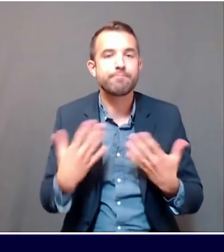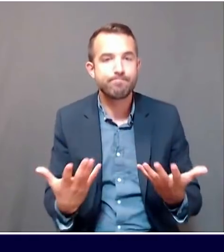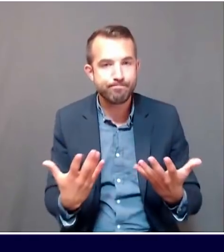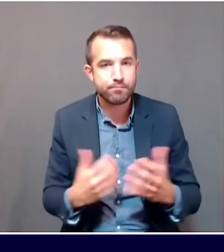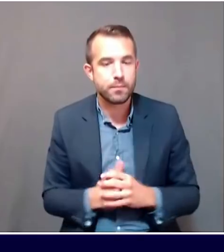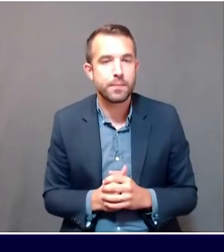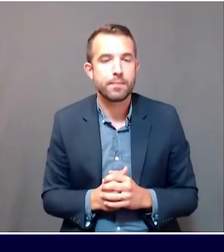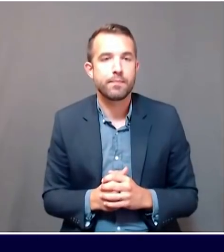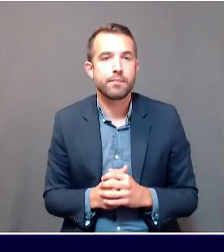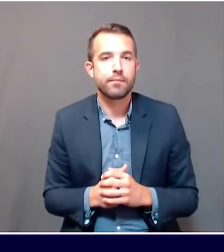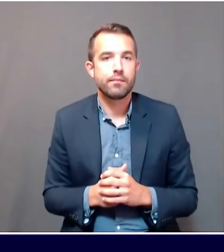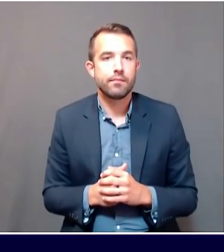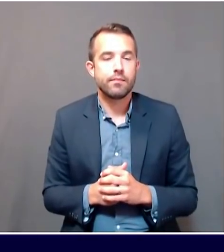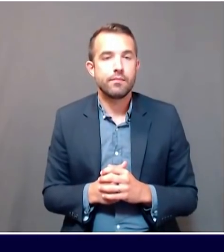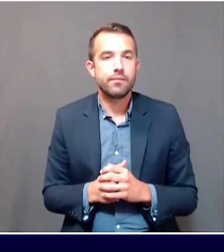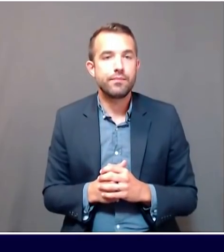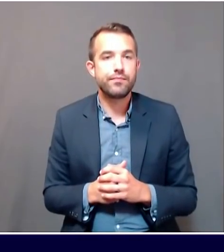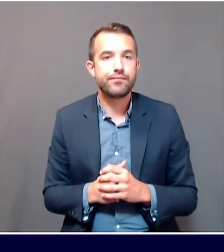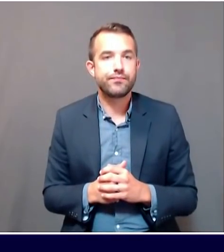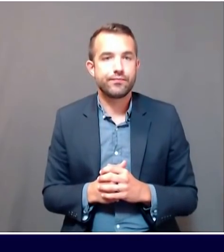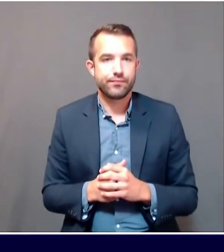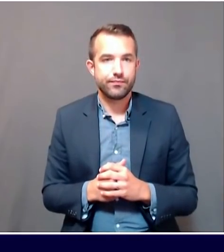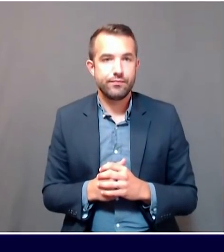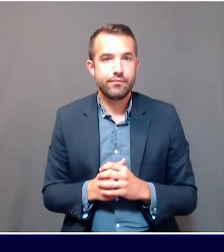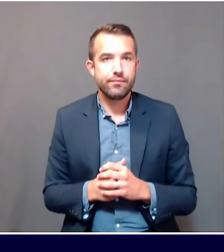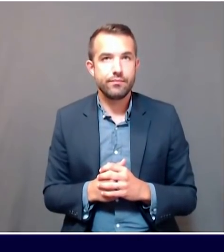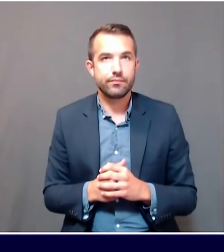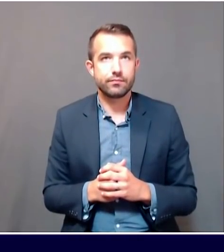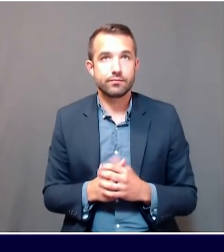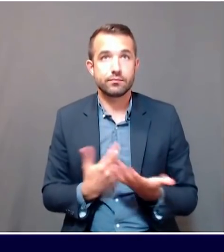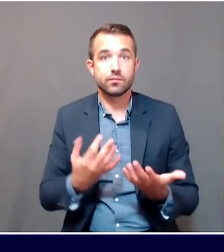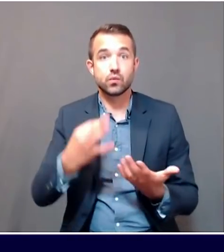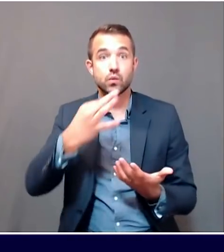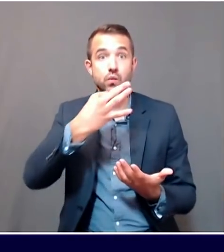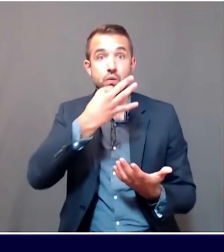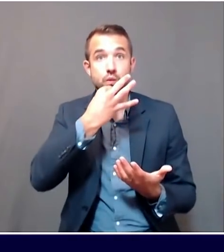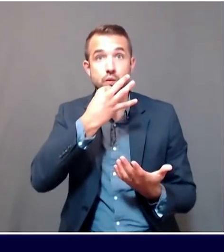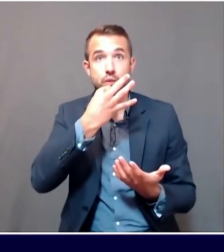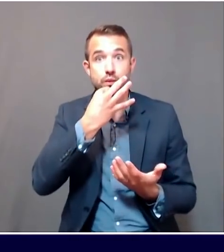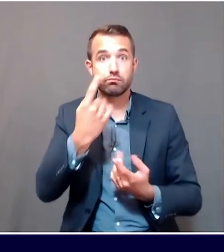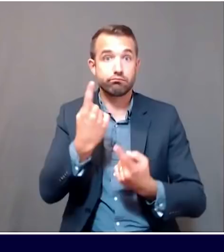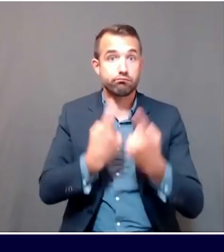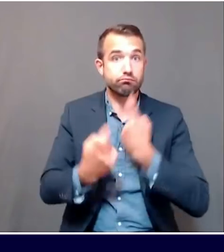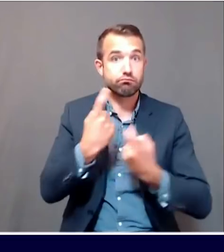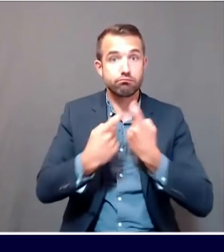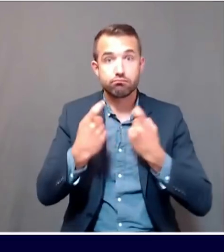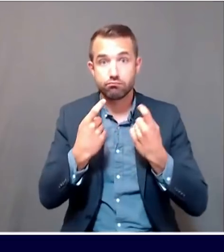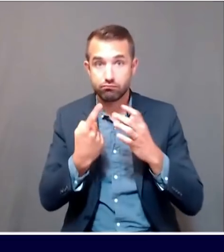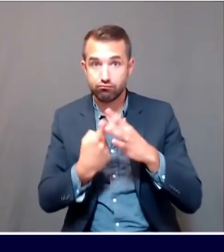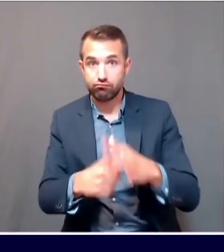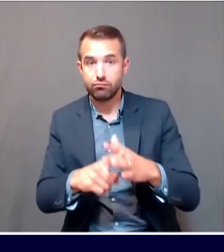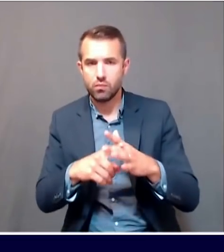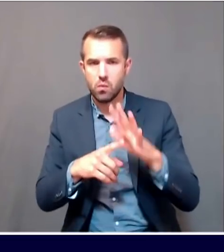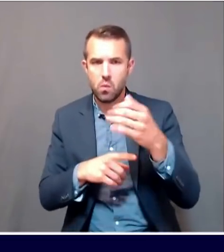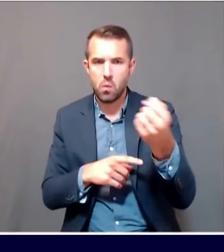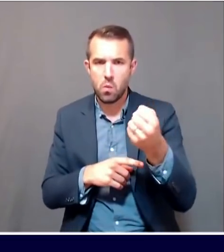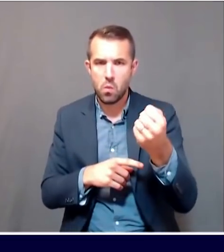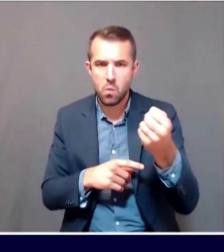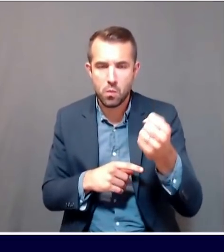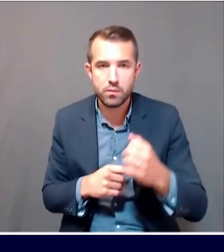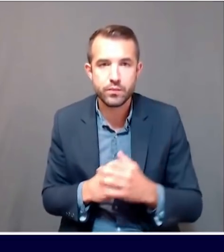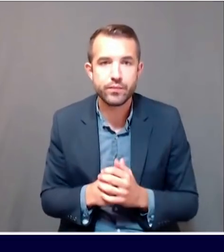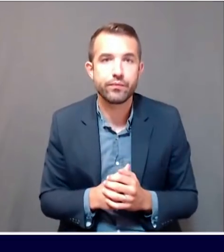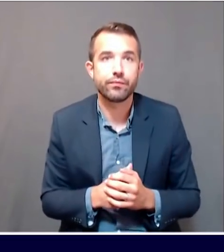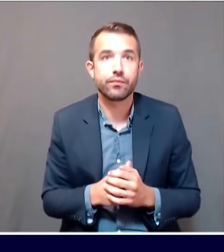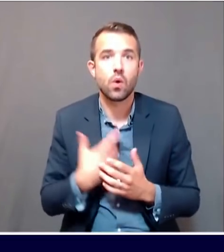Before we turn to questions from our colleagues in the media, I wanted to take a moment today to provide everyone